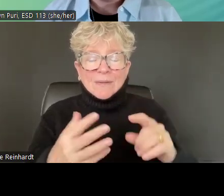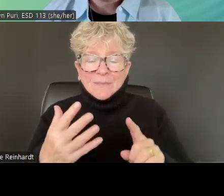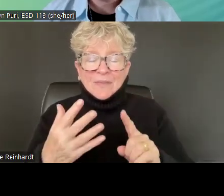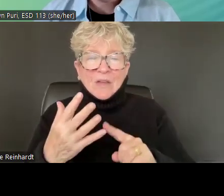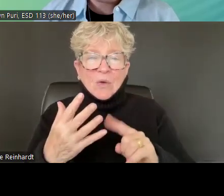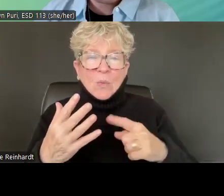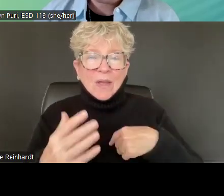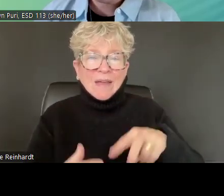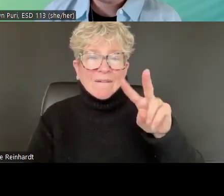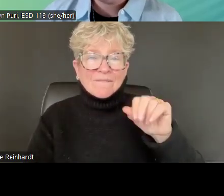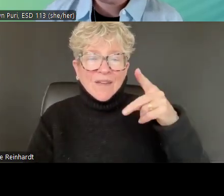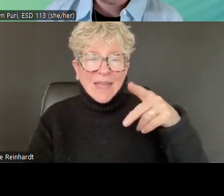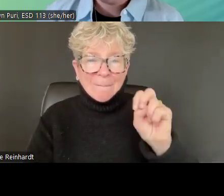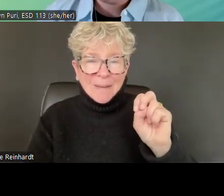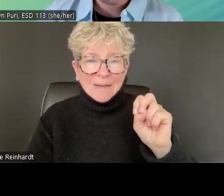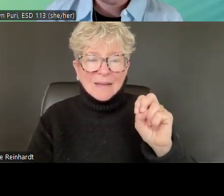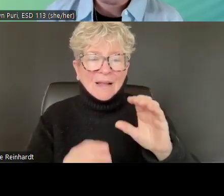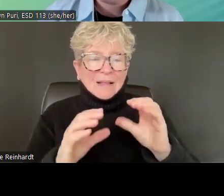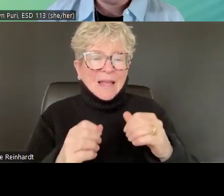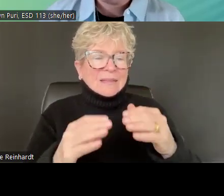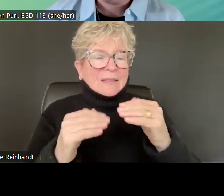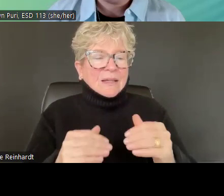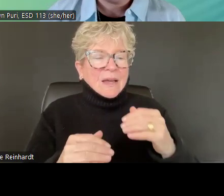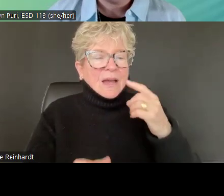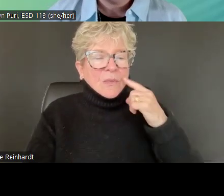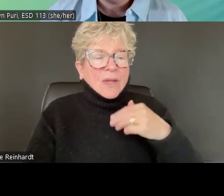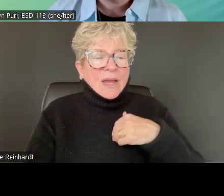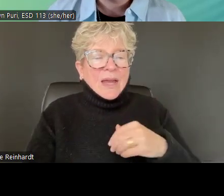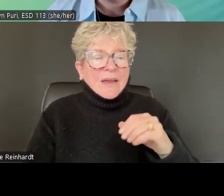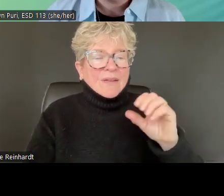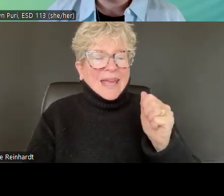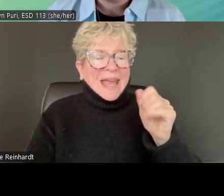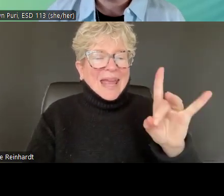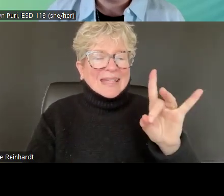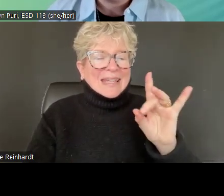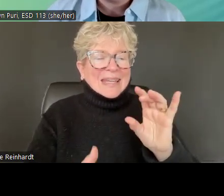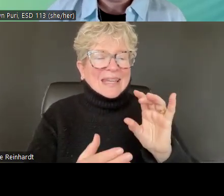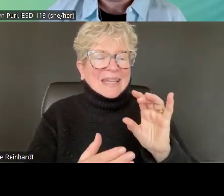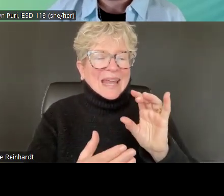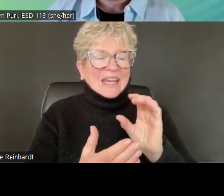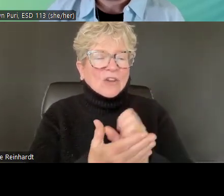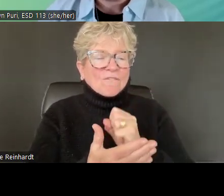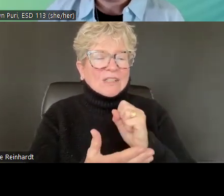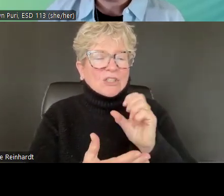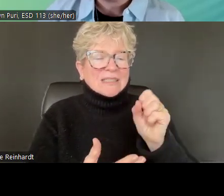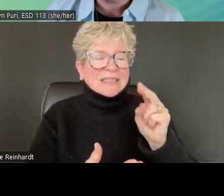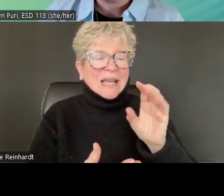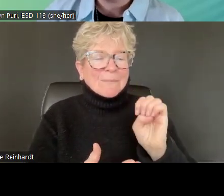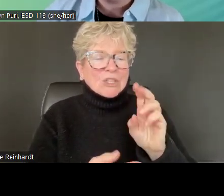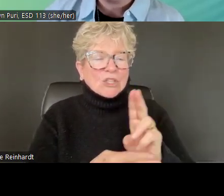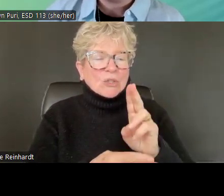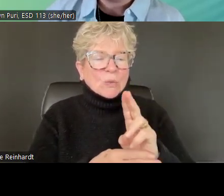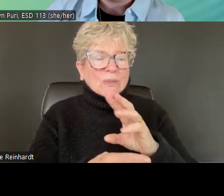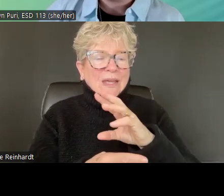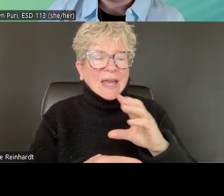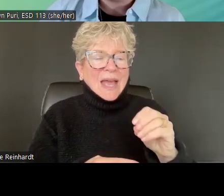teen intervene substance use intervention group, as well as our recovery group for students